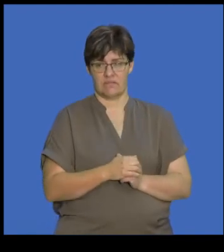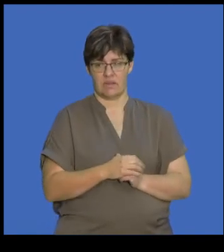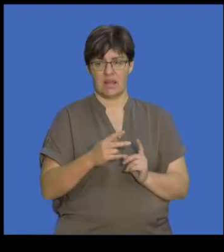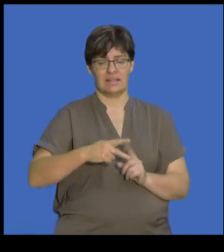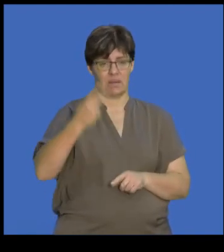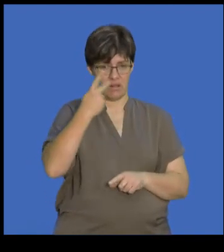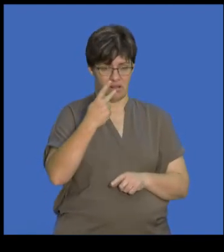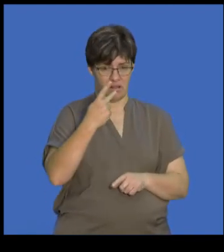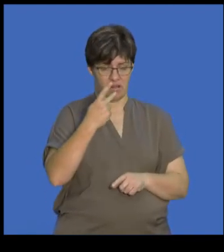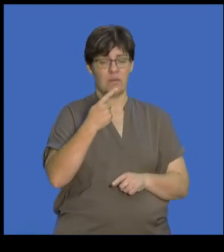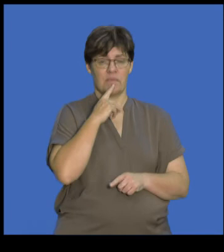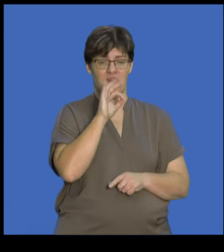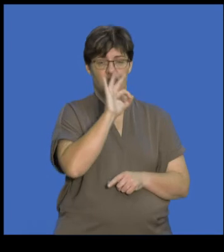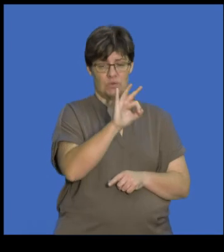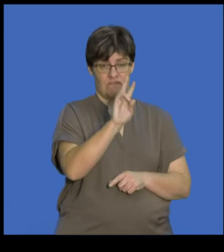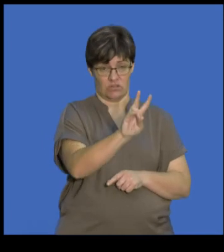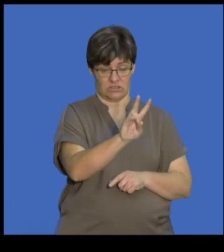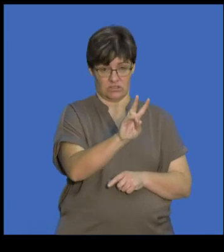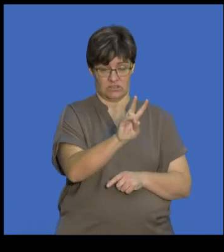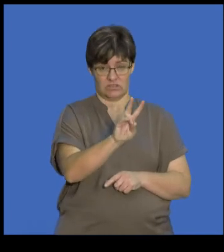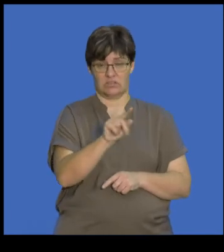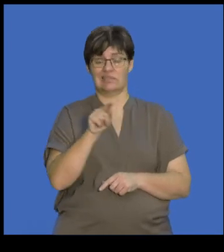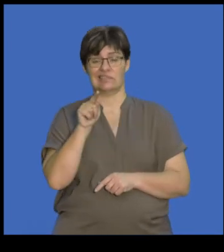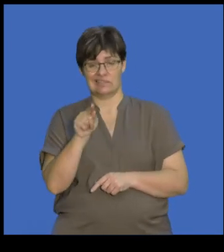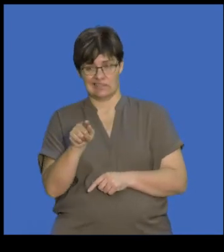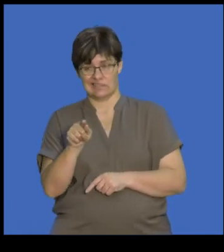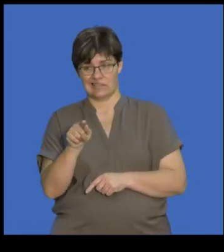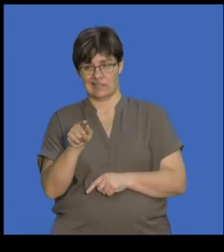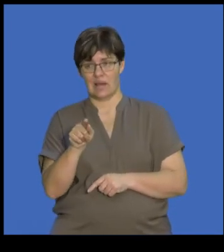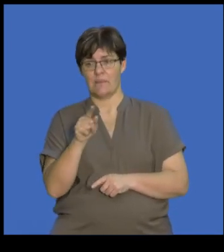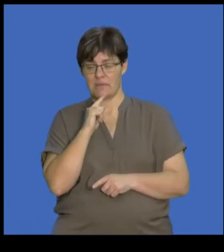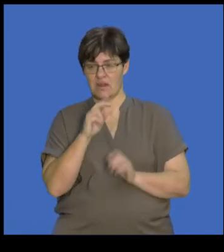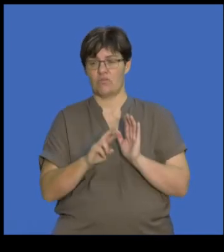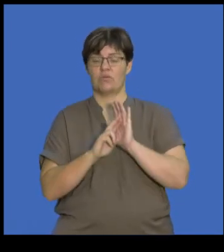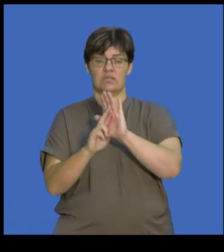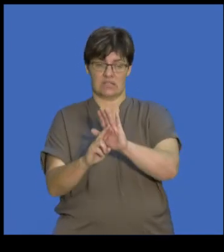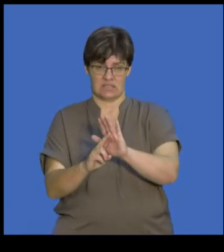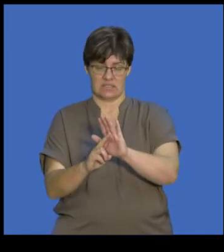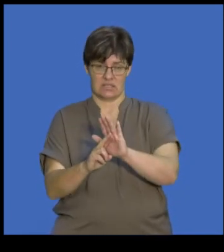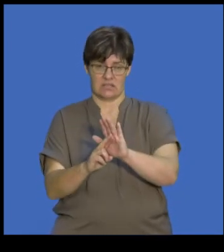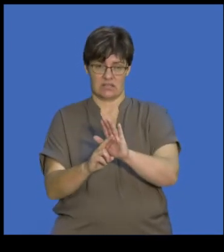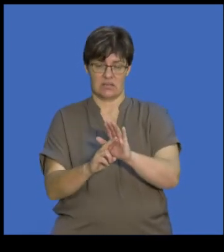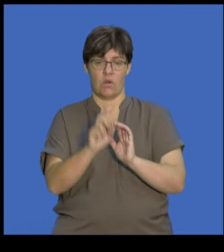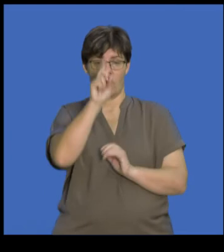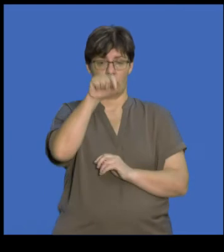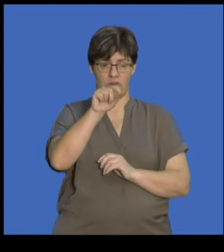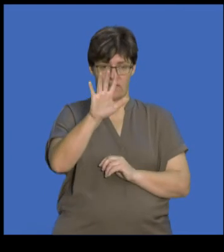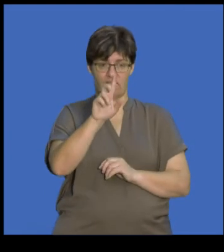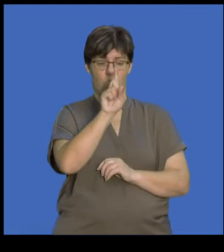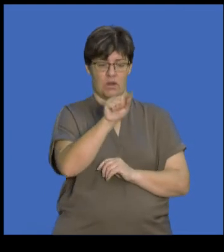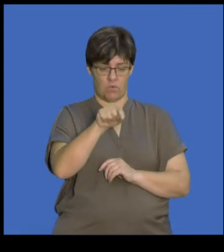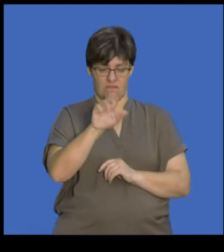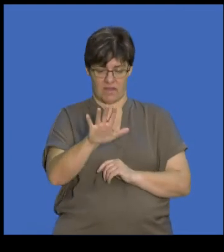it's going to be 3. Okay, and then 3 times, which is also a representation of 3 1.5 cells,